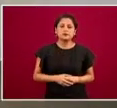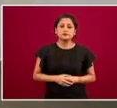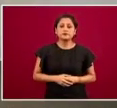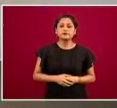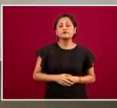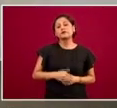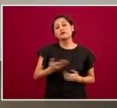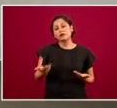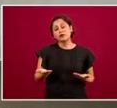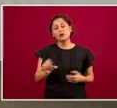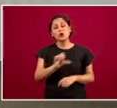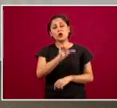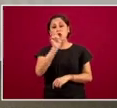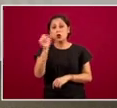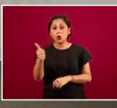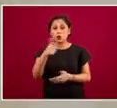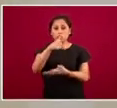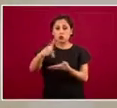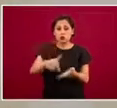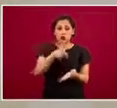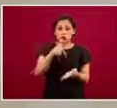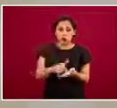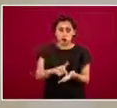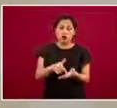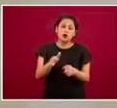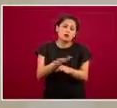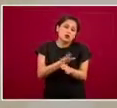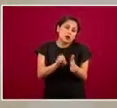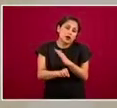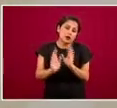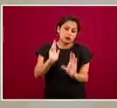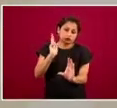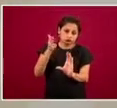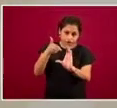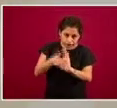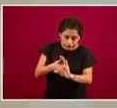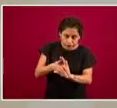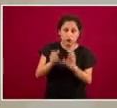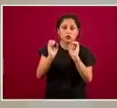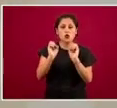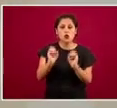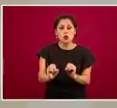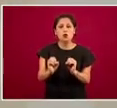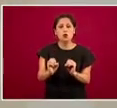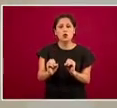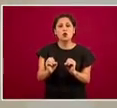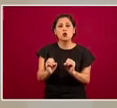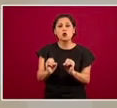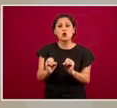1.5 meters away, it doesn't matter that I'm talking to him, because I will not get infected by him.